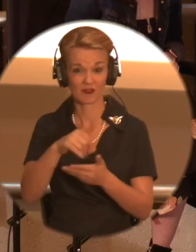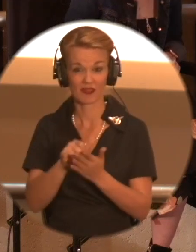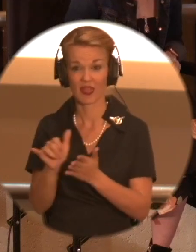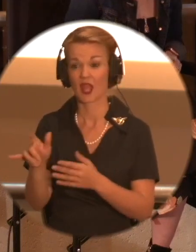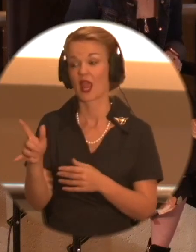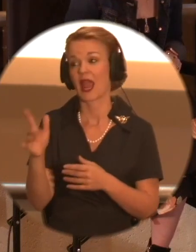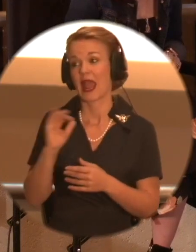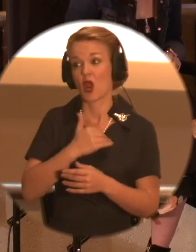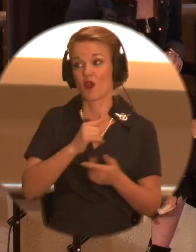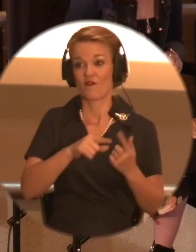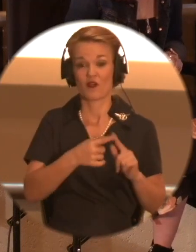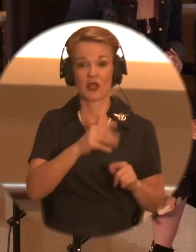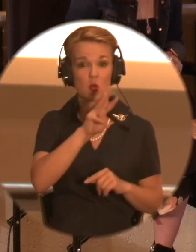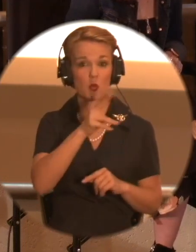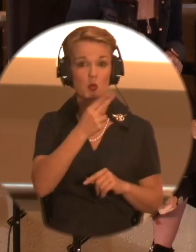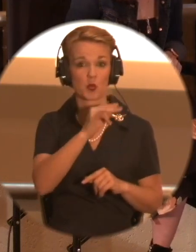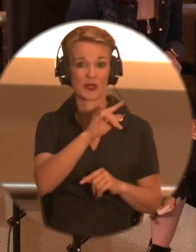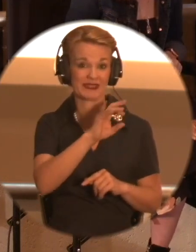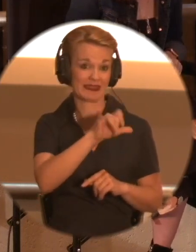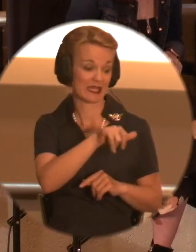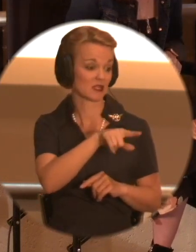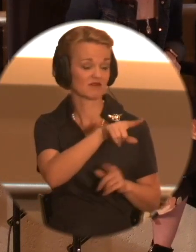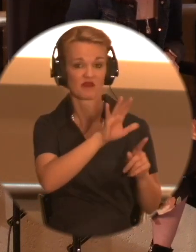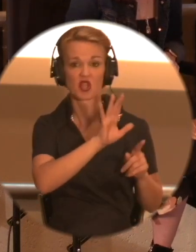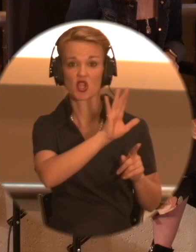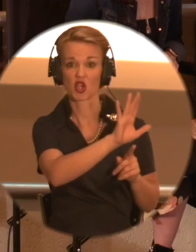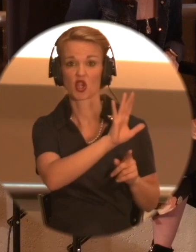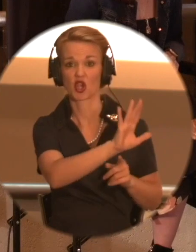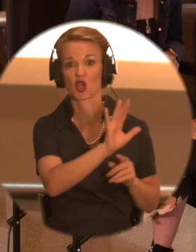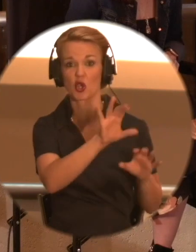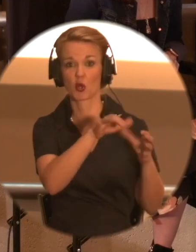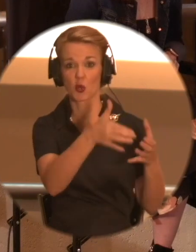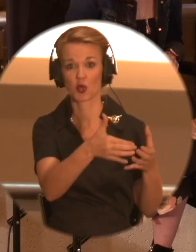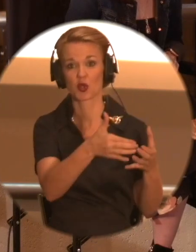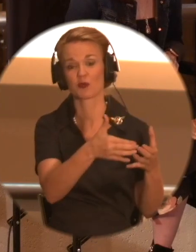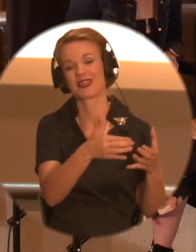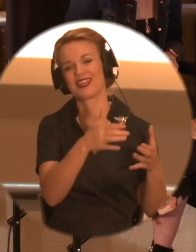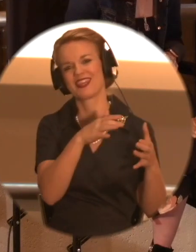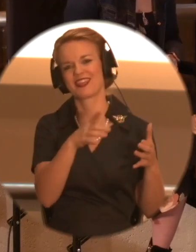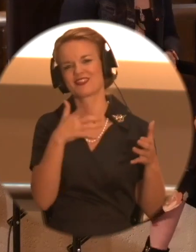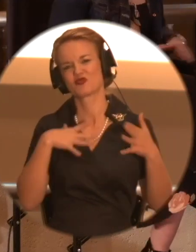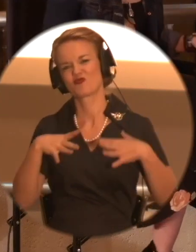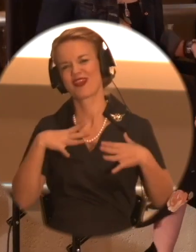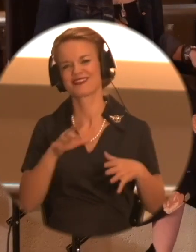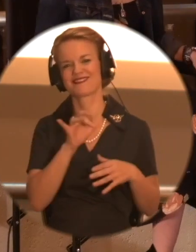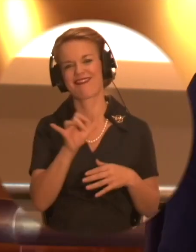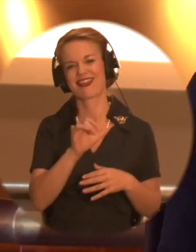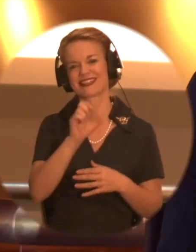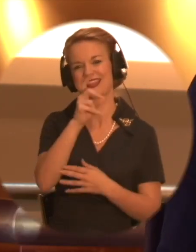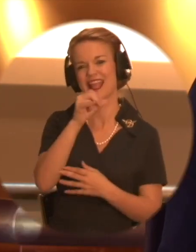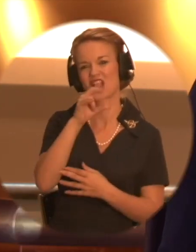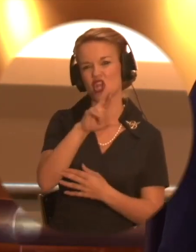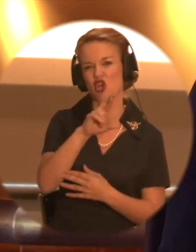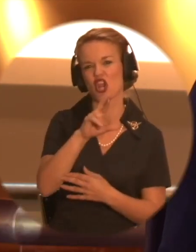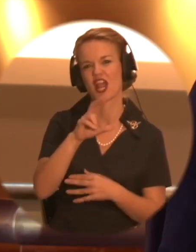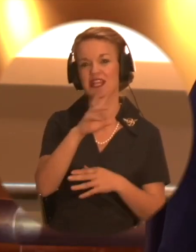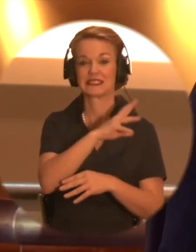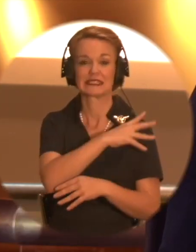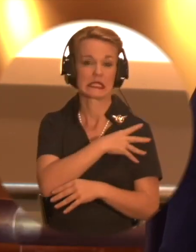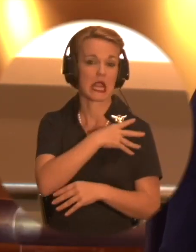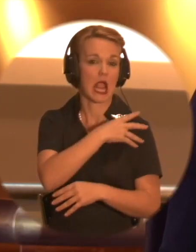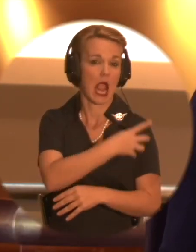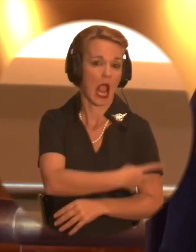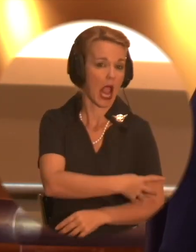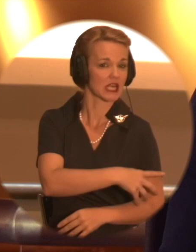Whitney, her crew, they did Sailor Scouts, but as Scotsmen. So they were the Sailor Scots.